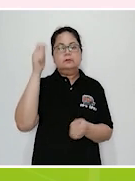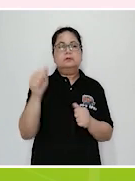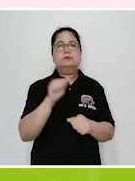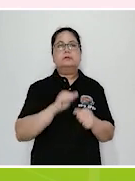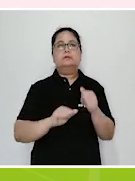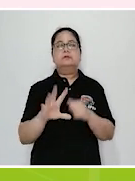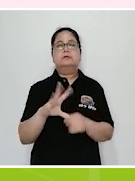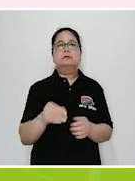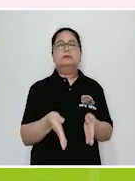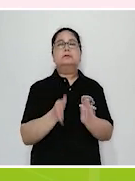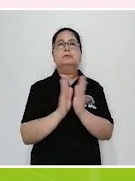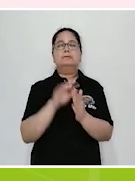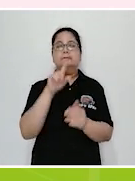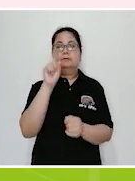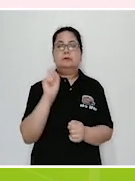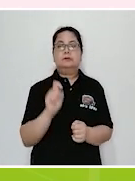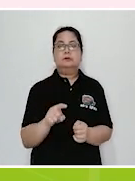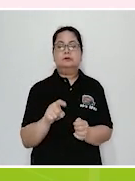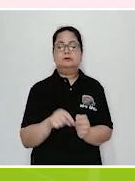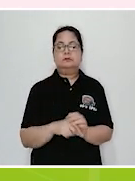questions.